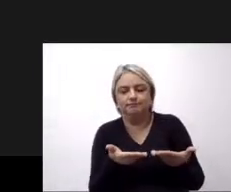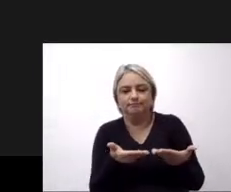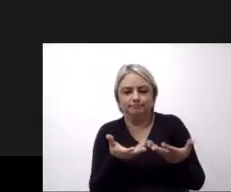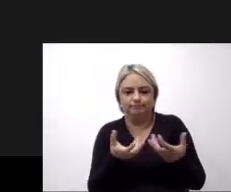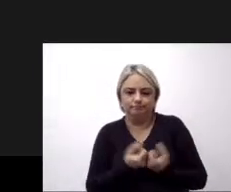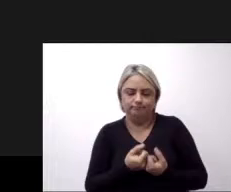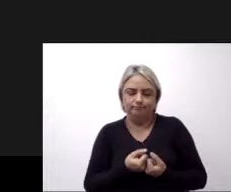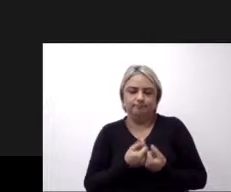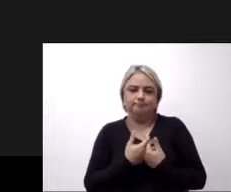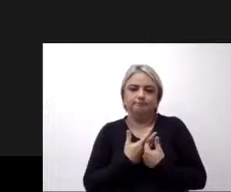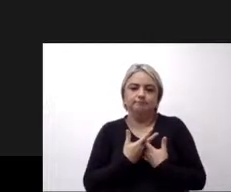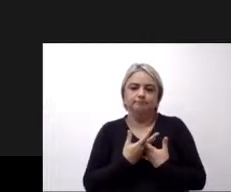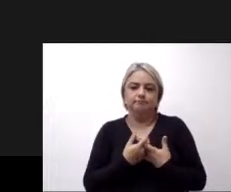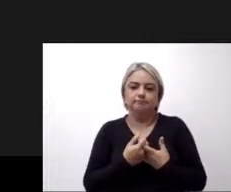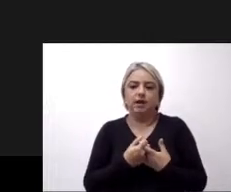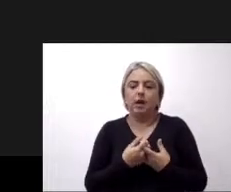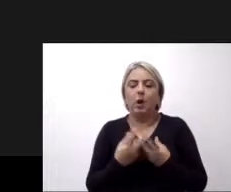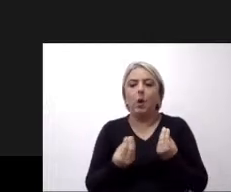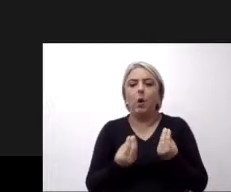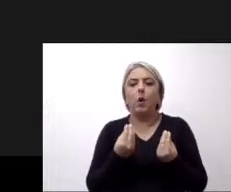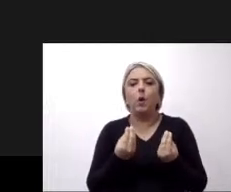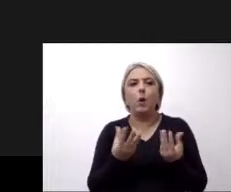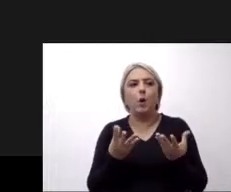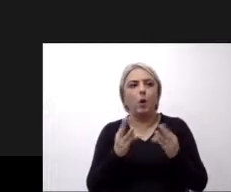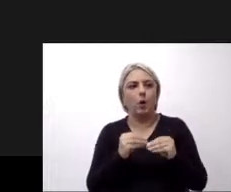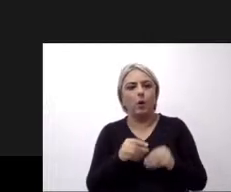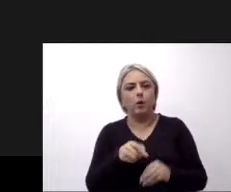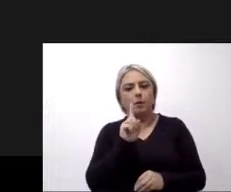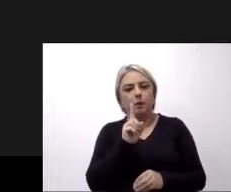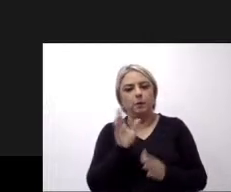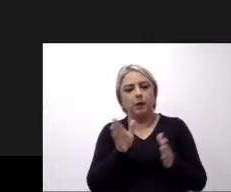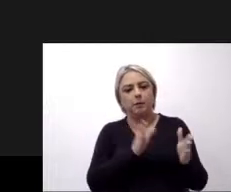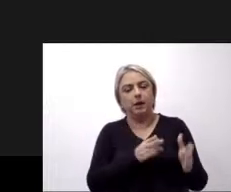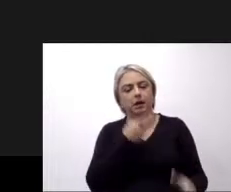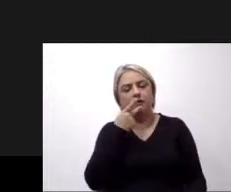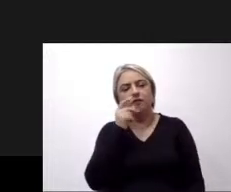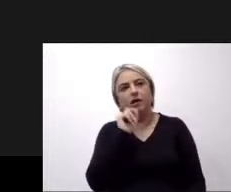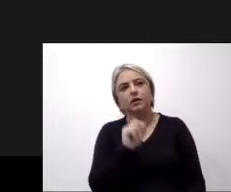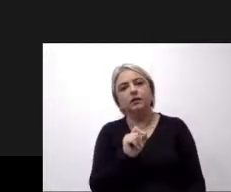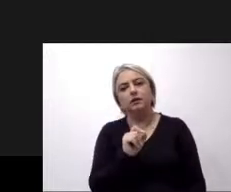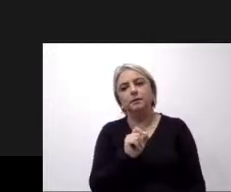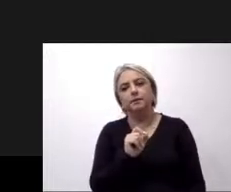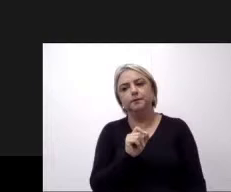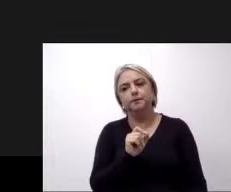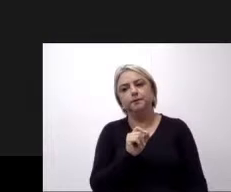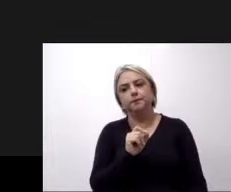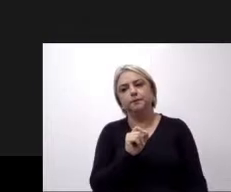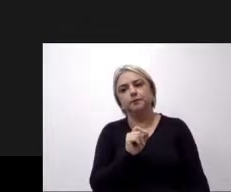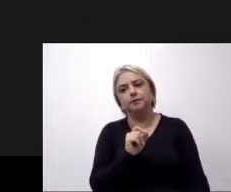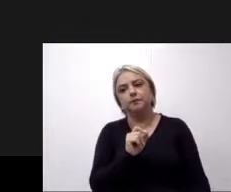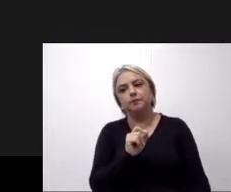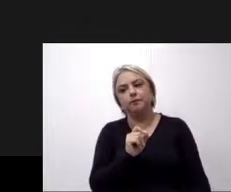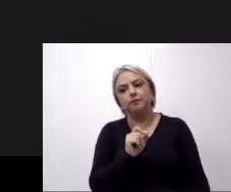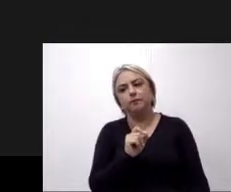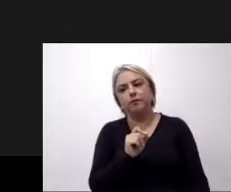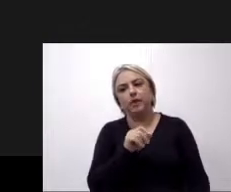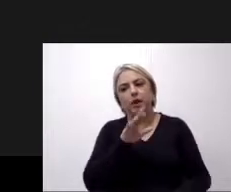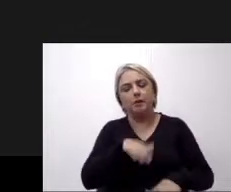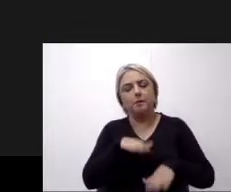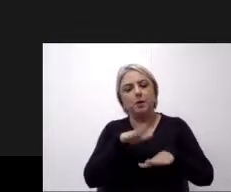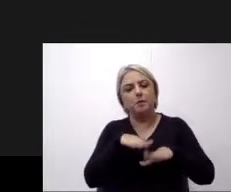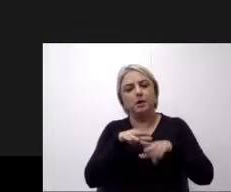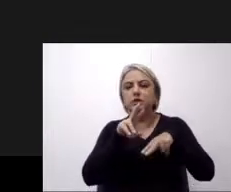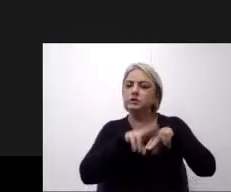As a conclusion of my first part, I would say that work that mobilizes gender as a category for analyzing